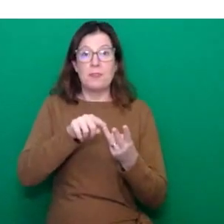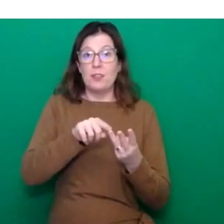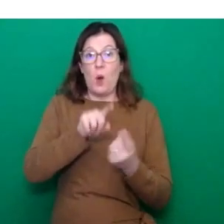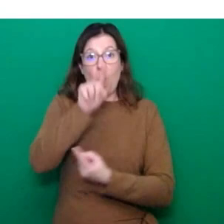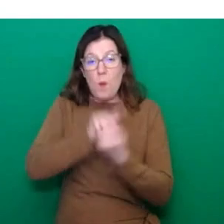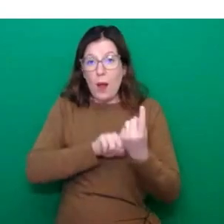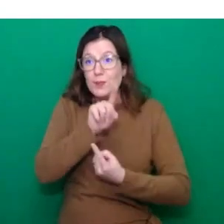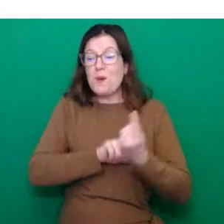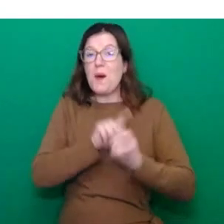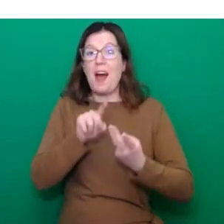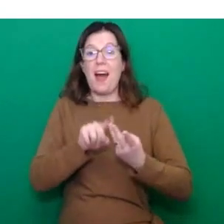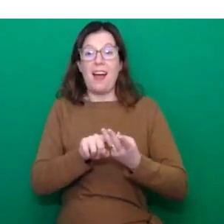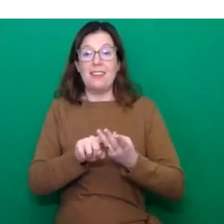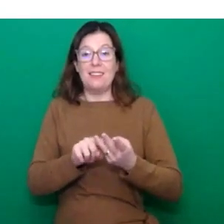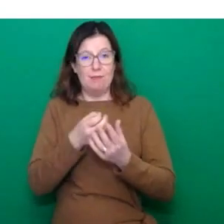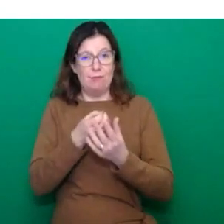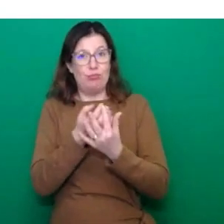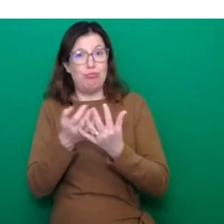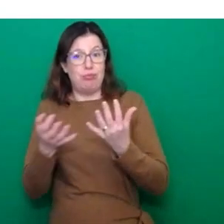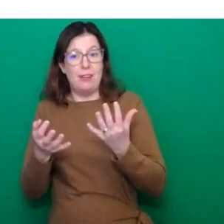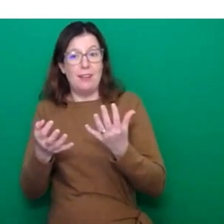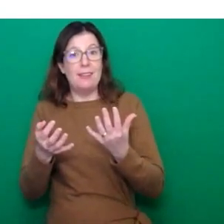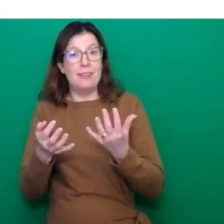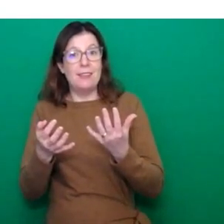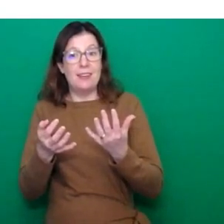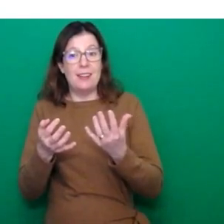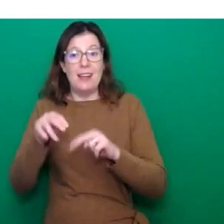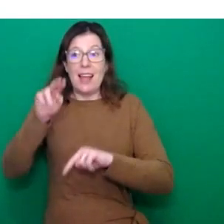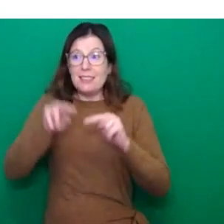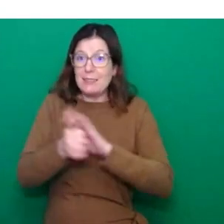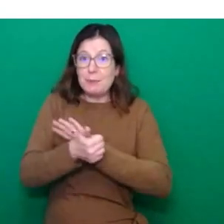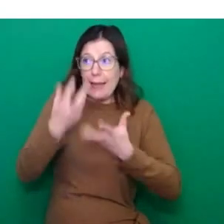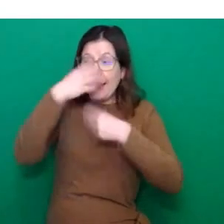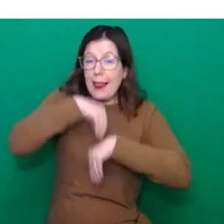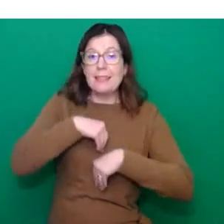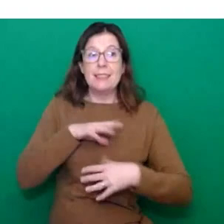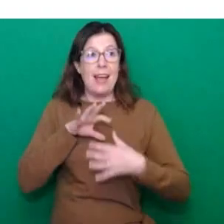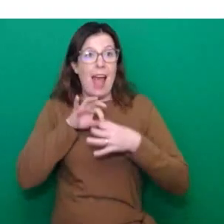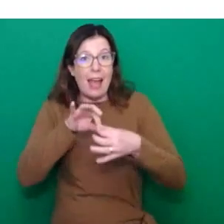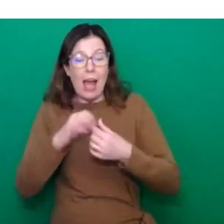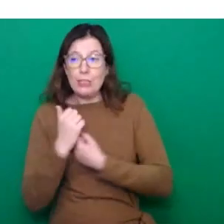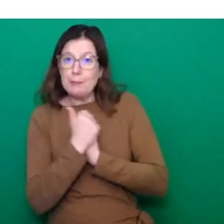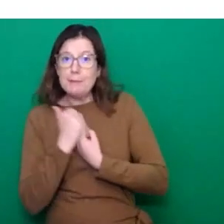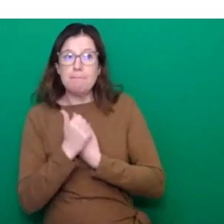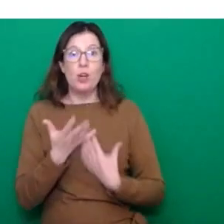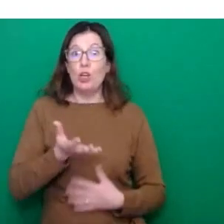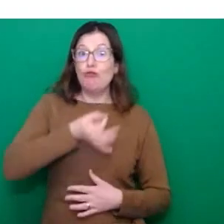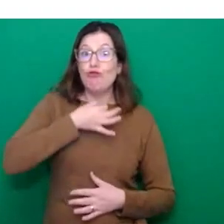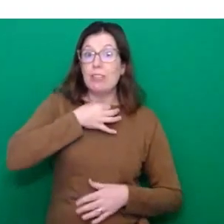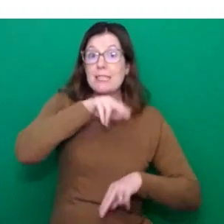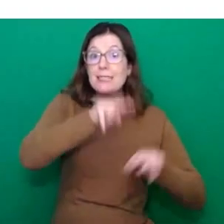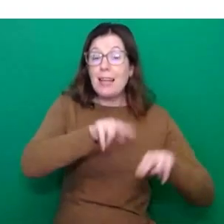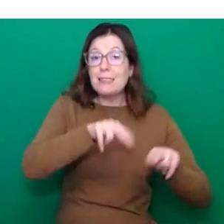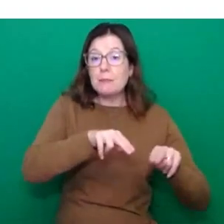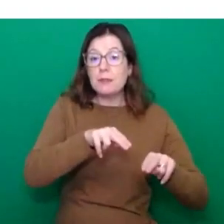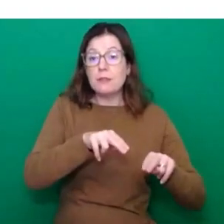one-to-one sessions. And then kind of building up the assessment skills, the engagement skills, the risk assessment as well. Because